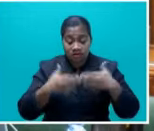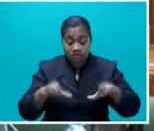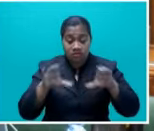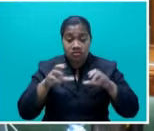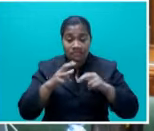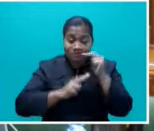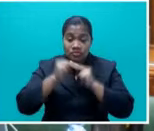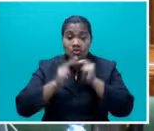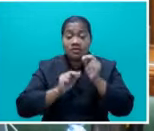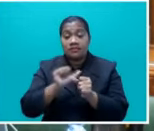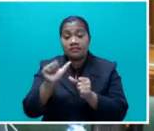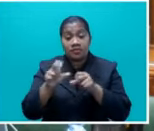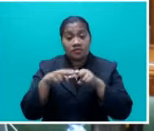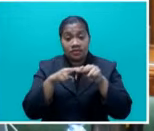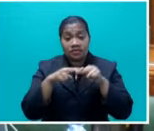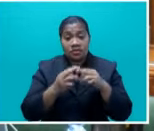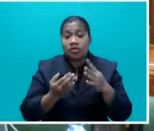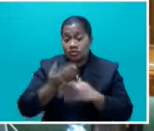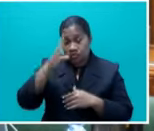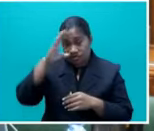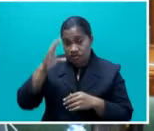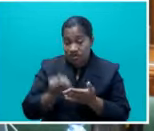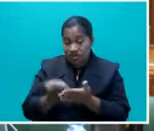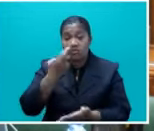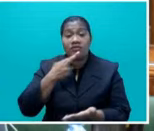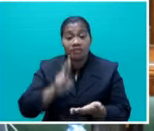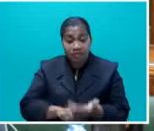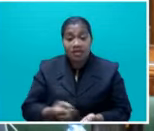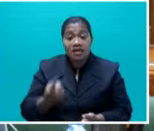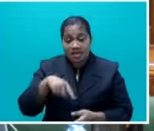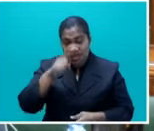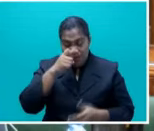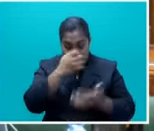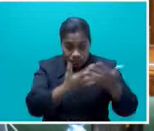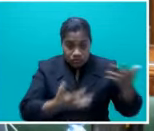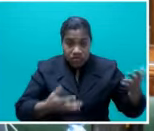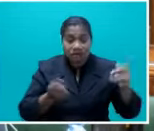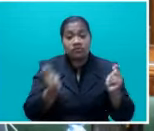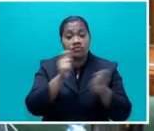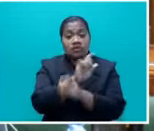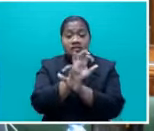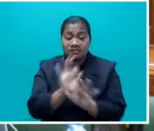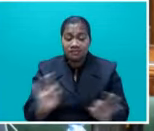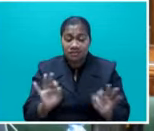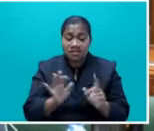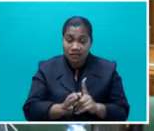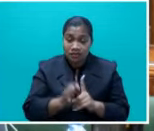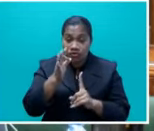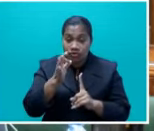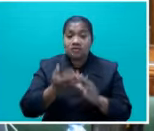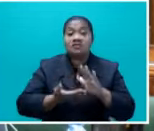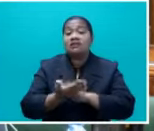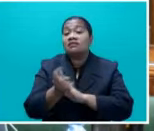Fiji through the State of the Nation and Economy Report and the People's Charter for Change, Peace and Progress under the then